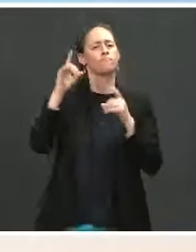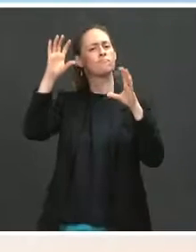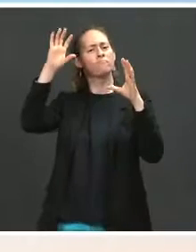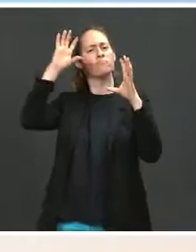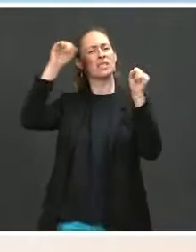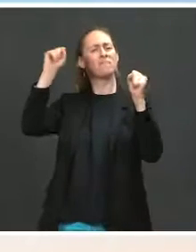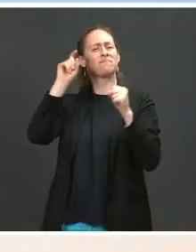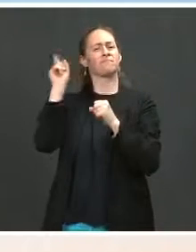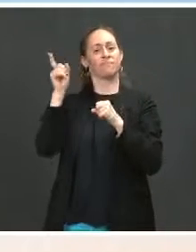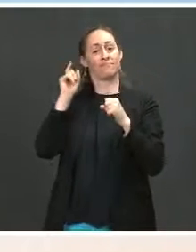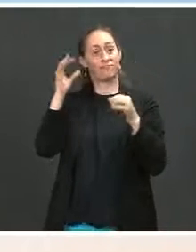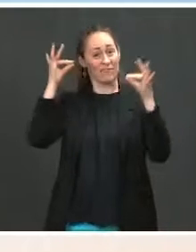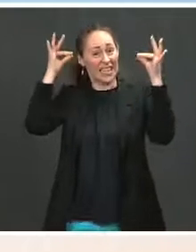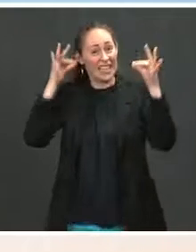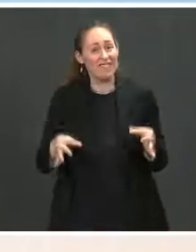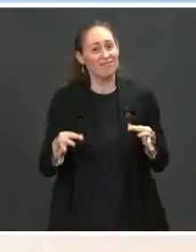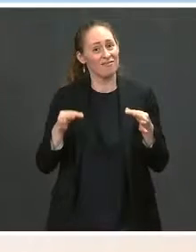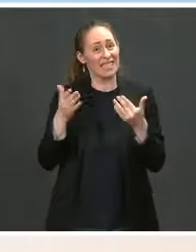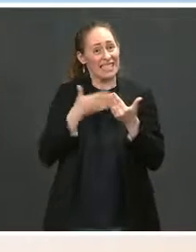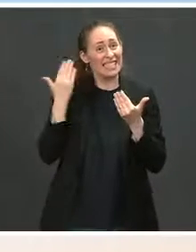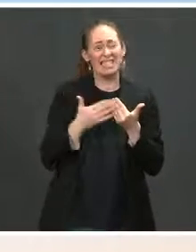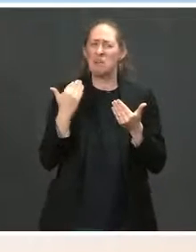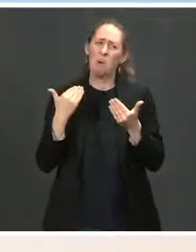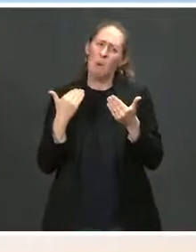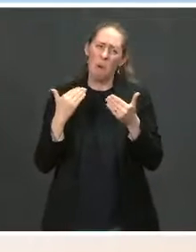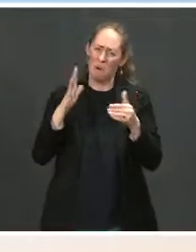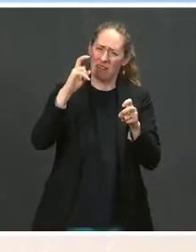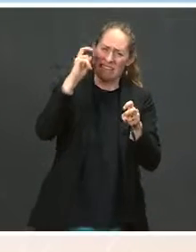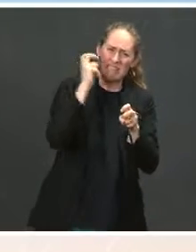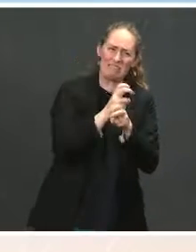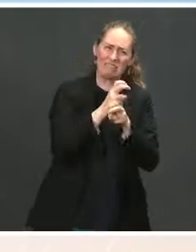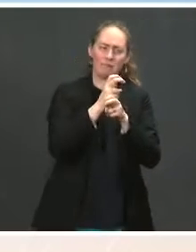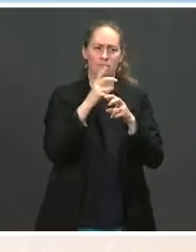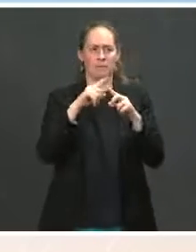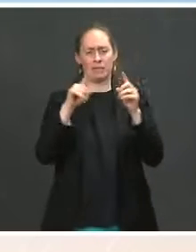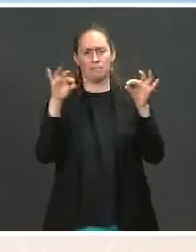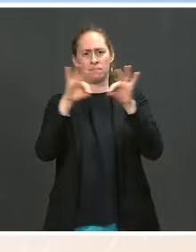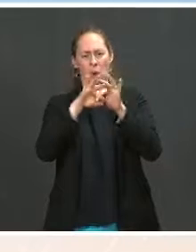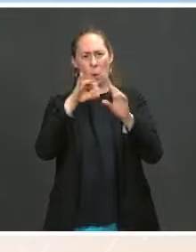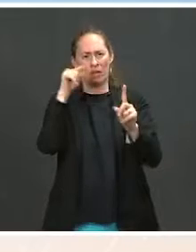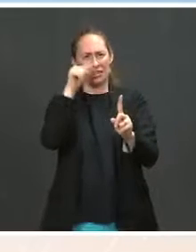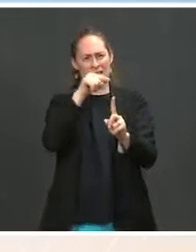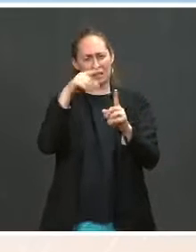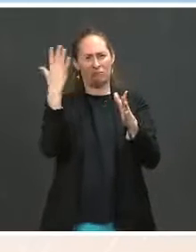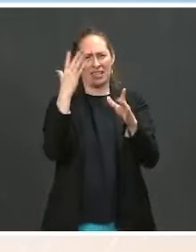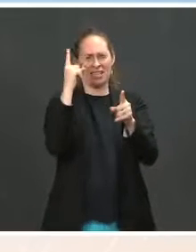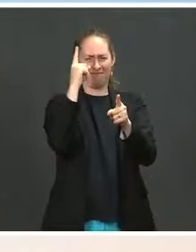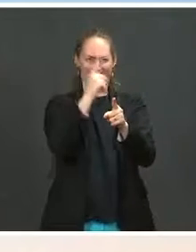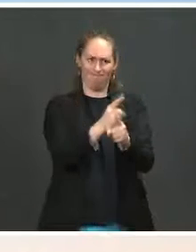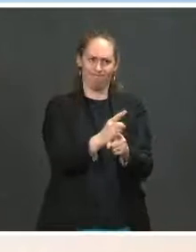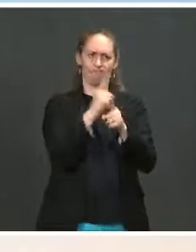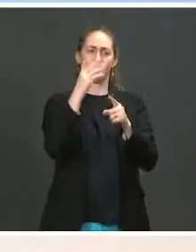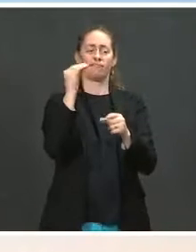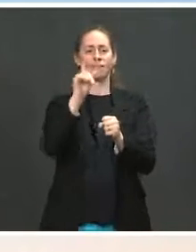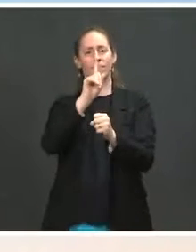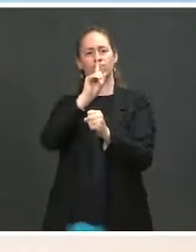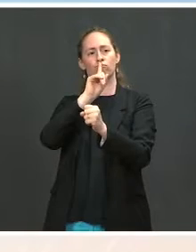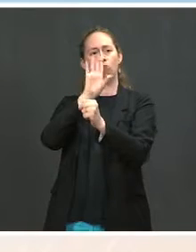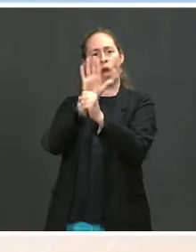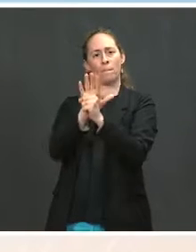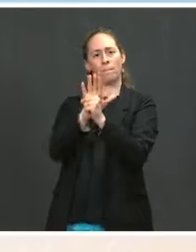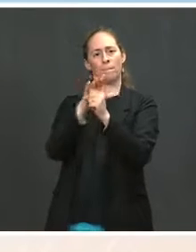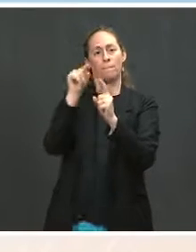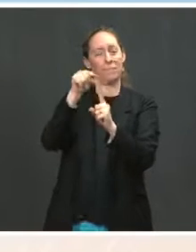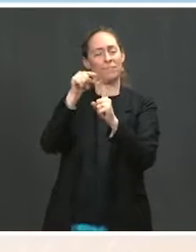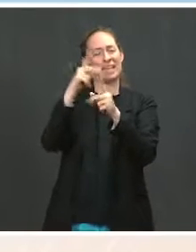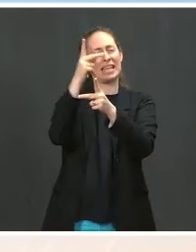factors, I should say, around that decision. So, no, he remains committed to the timeline that he intends to set out in this speech. And then one more quick